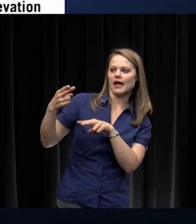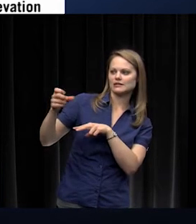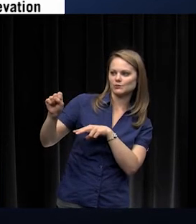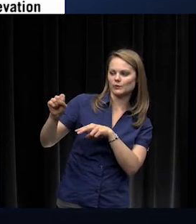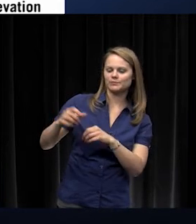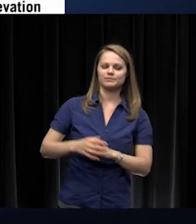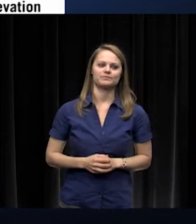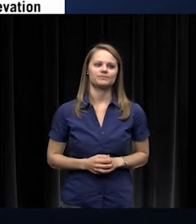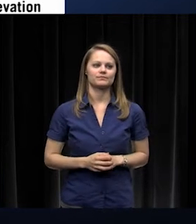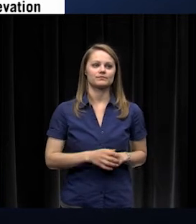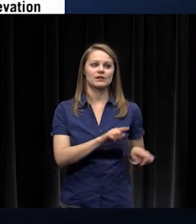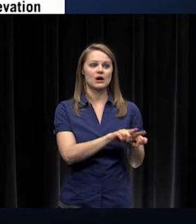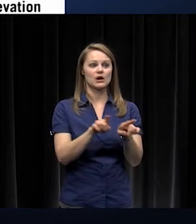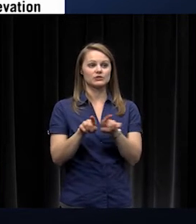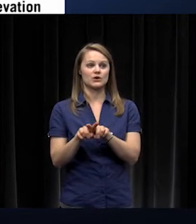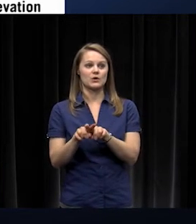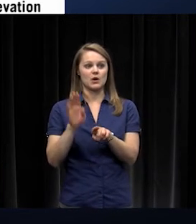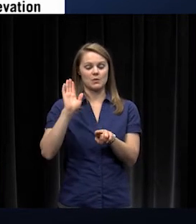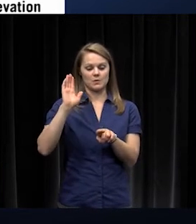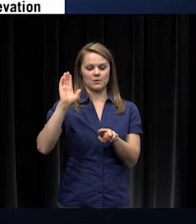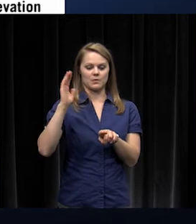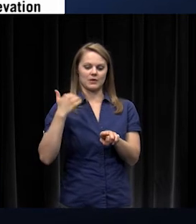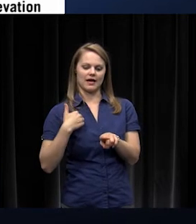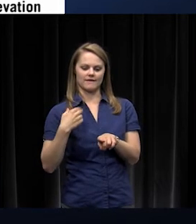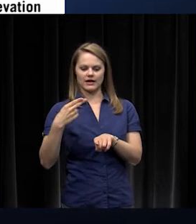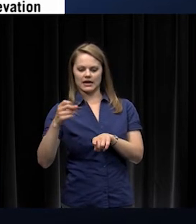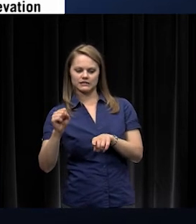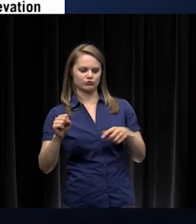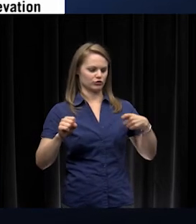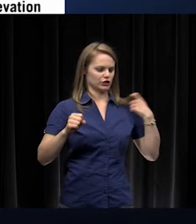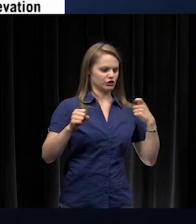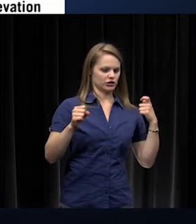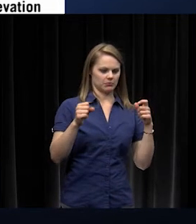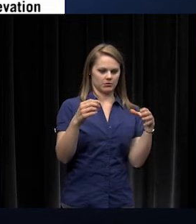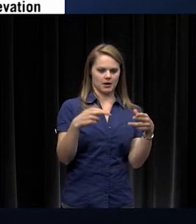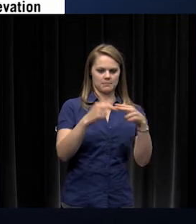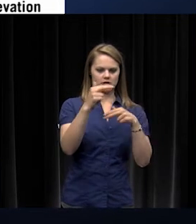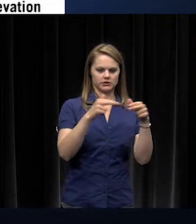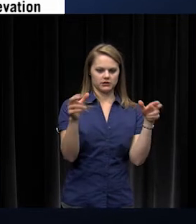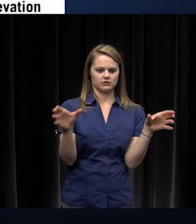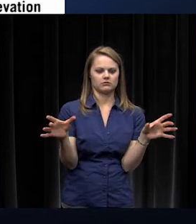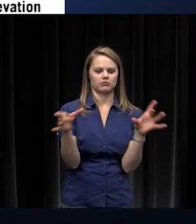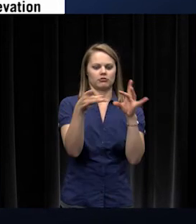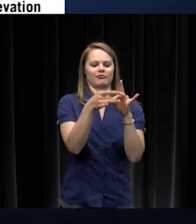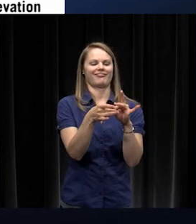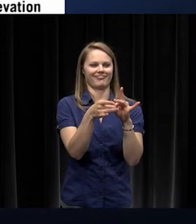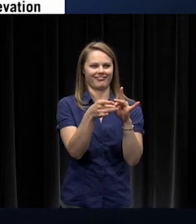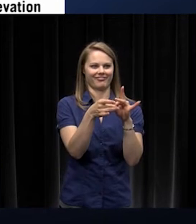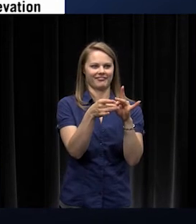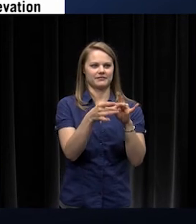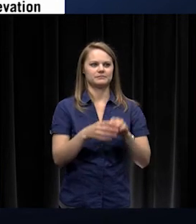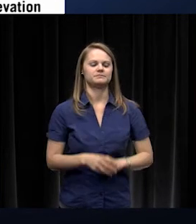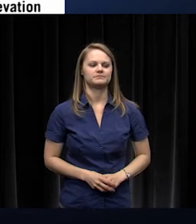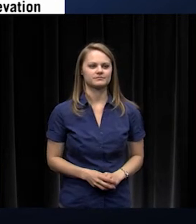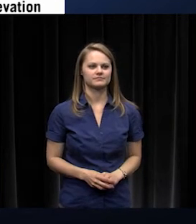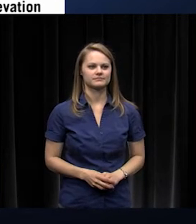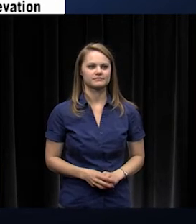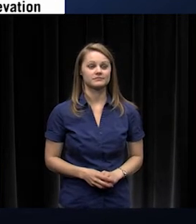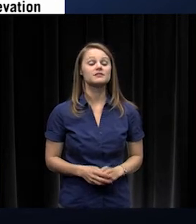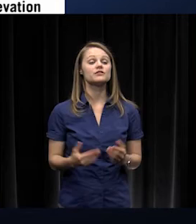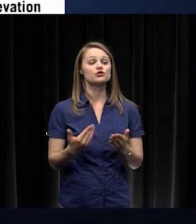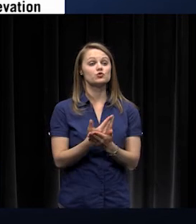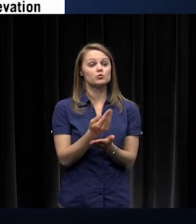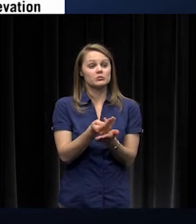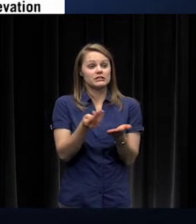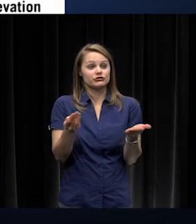link addition that's in between the gym and the high school. So it's going to be more open. And then the new materials